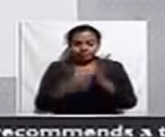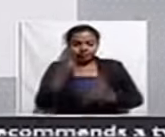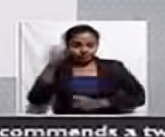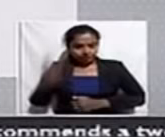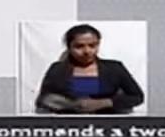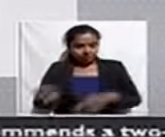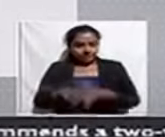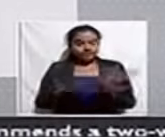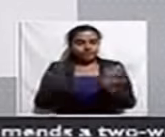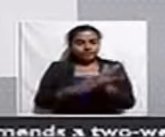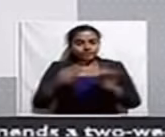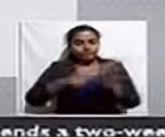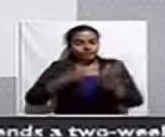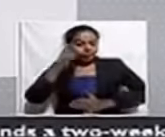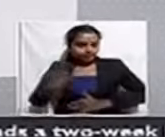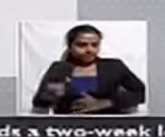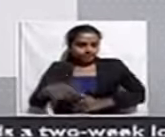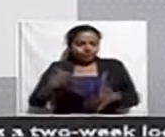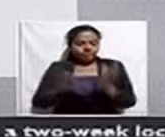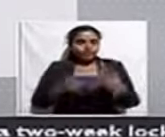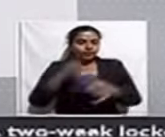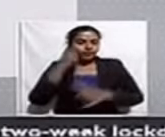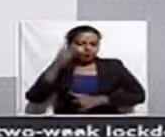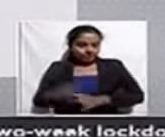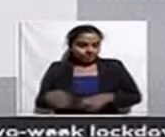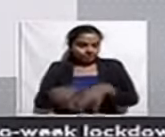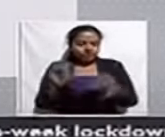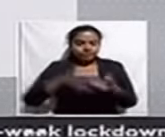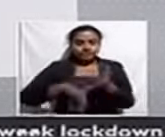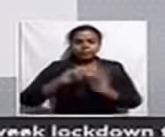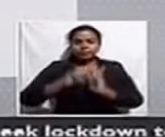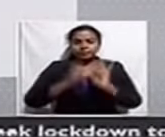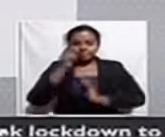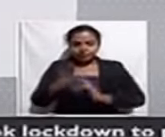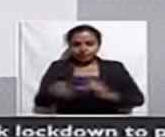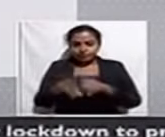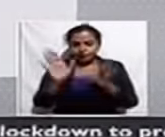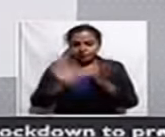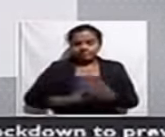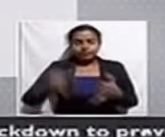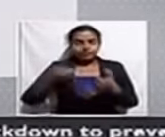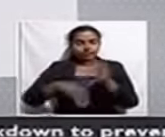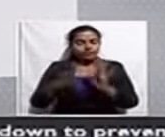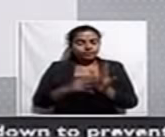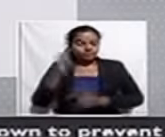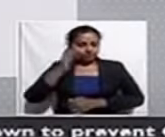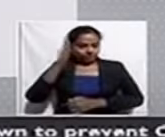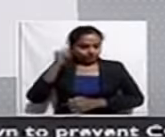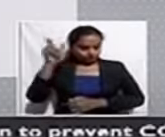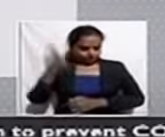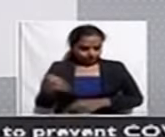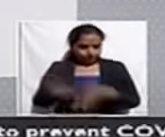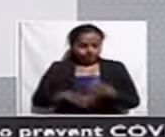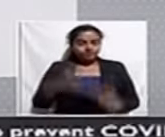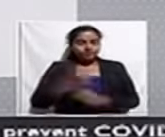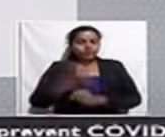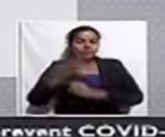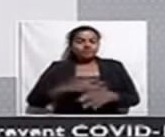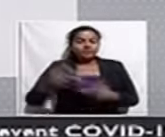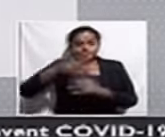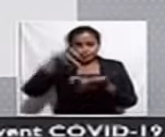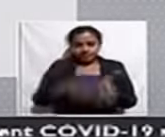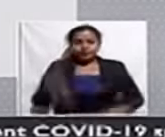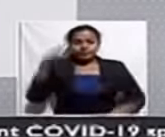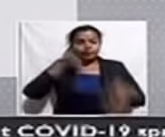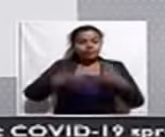Lasanta Alagiyavanna, Sisira Jayakodi and Sudarshini Fernando Pille. The Gampa district MPs who voted against the bill are Field